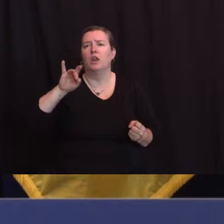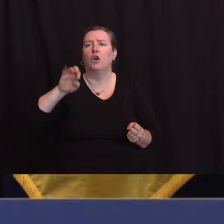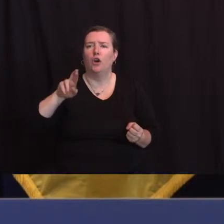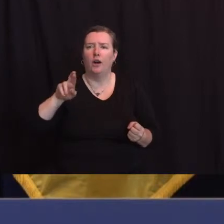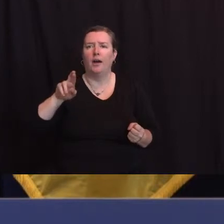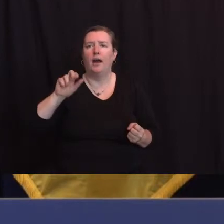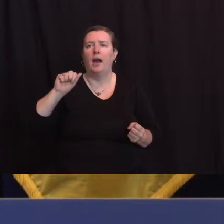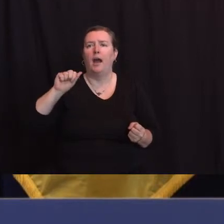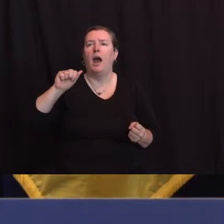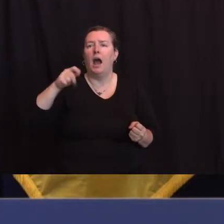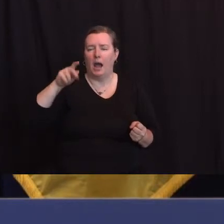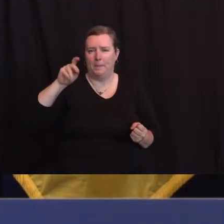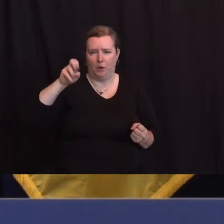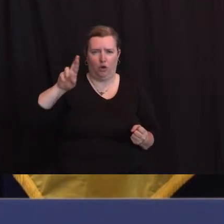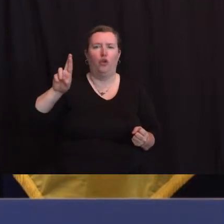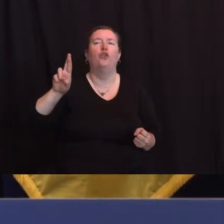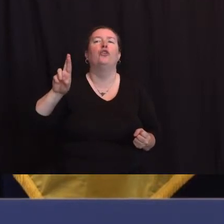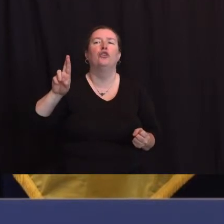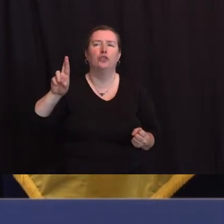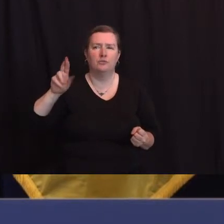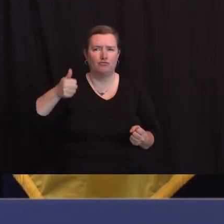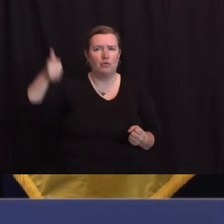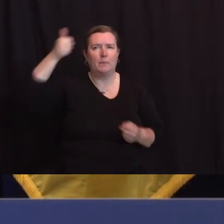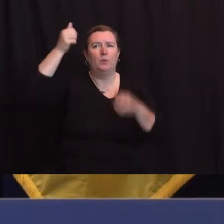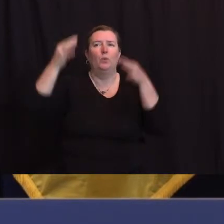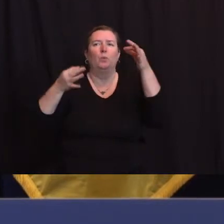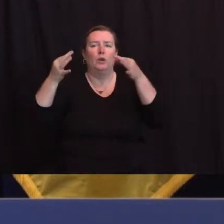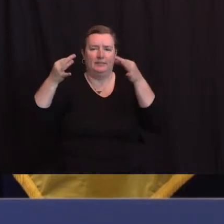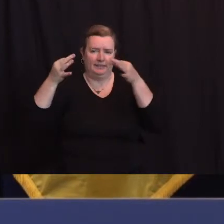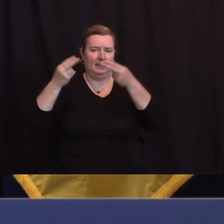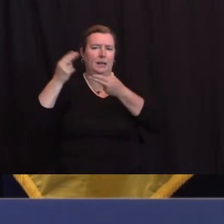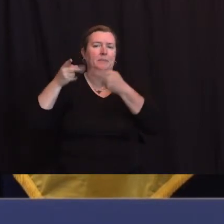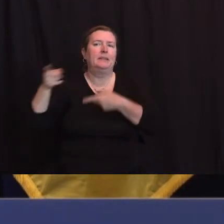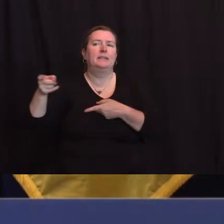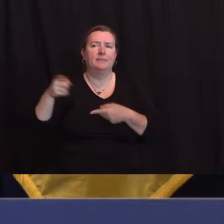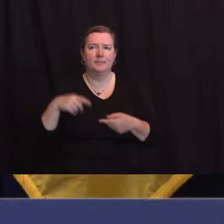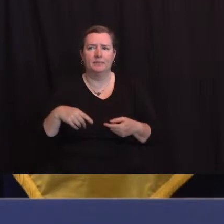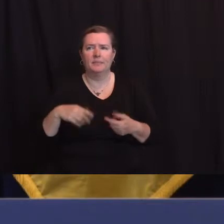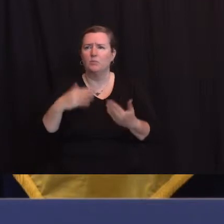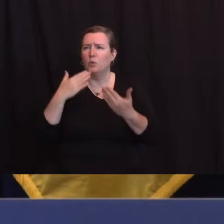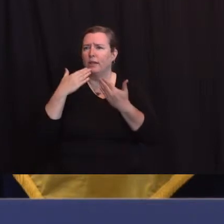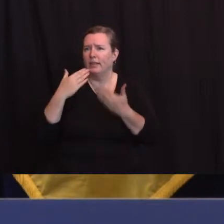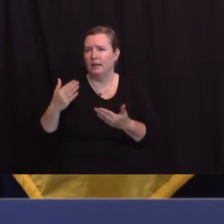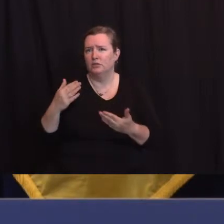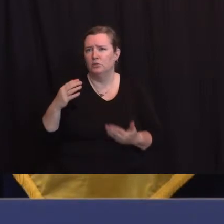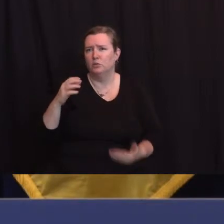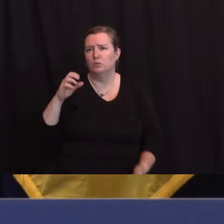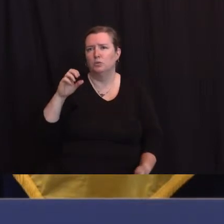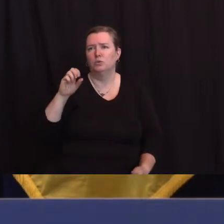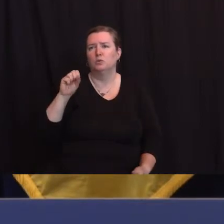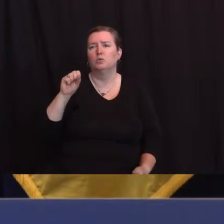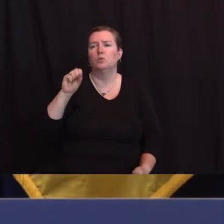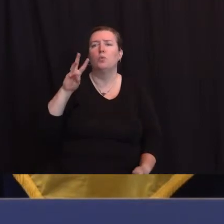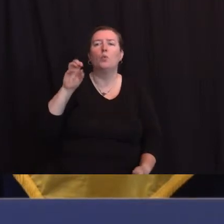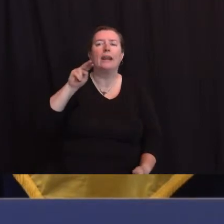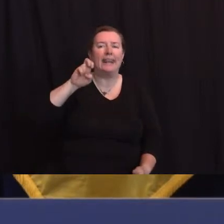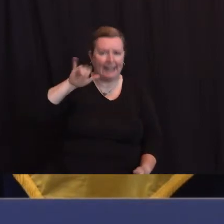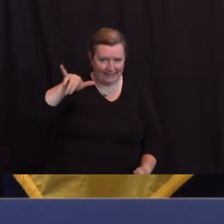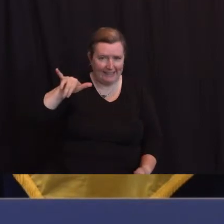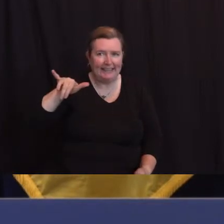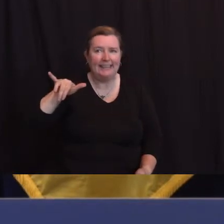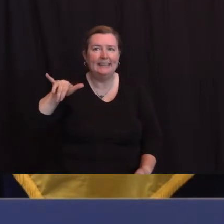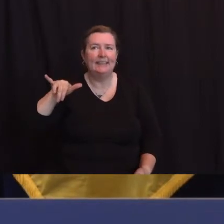the President as well as the Chair of the Judiciary Committee, Senator Sweeney and Scutari, for working with us so effectively in a lot of